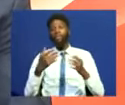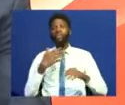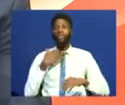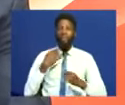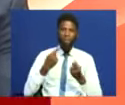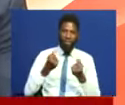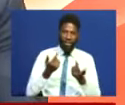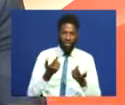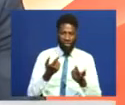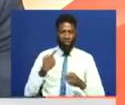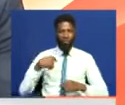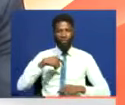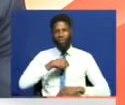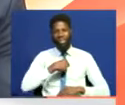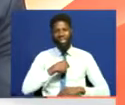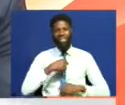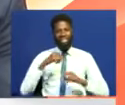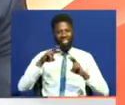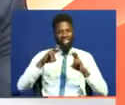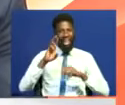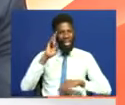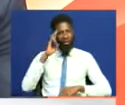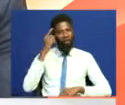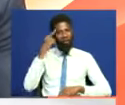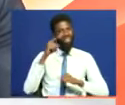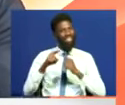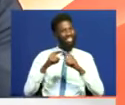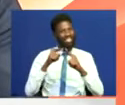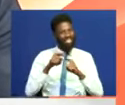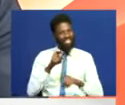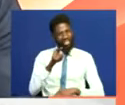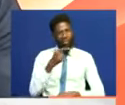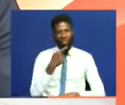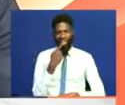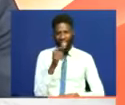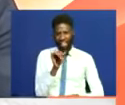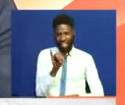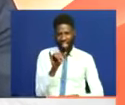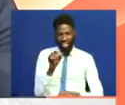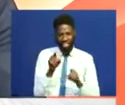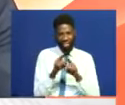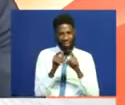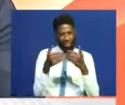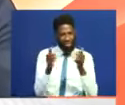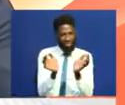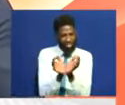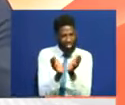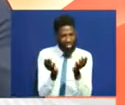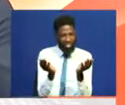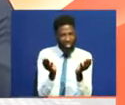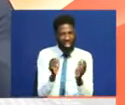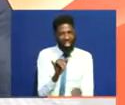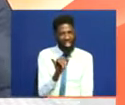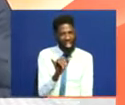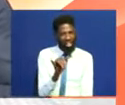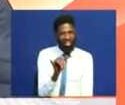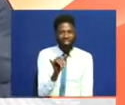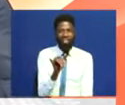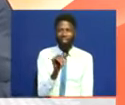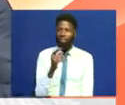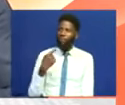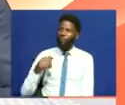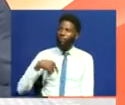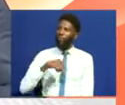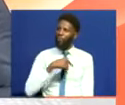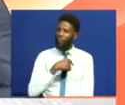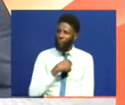looking for reasons to actually commit murder. Mm-hmm. Is that what we are saying as a community? Is that what we are saying as a society? Mm-hmm. That